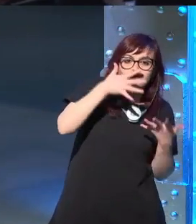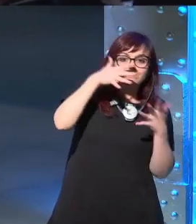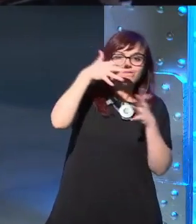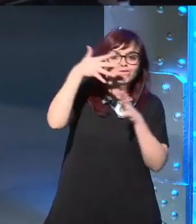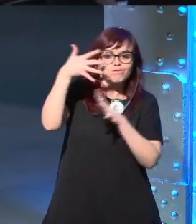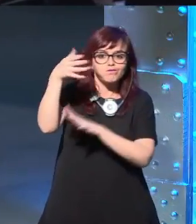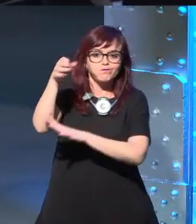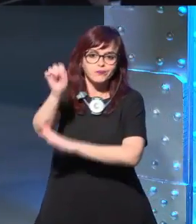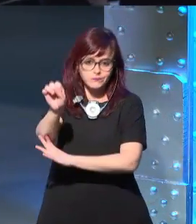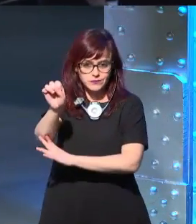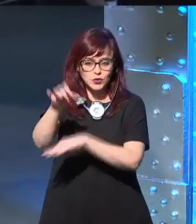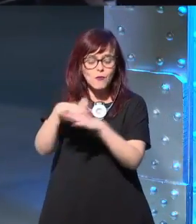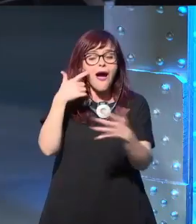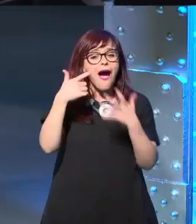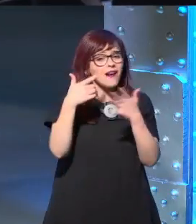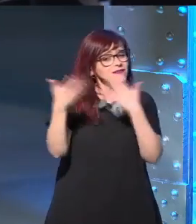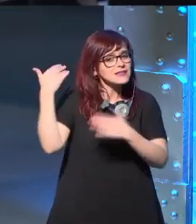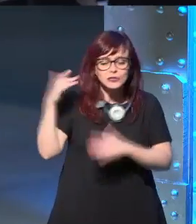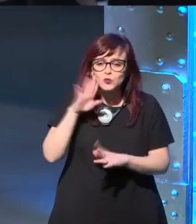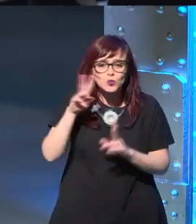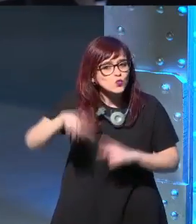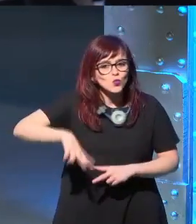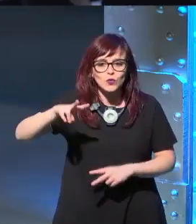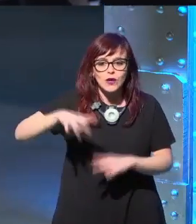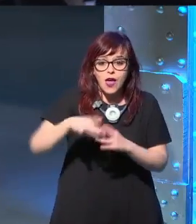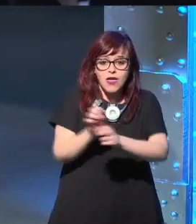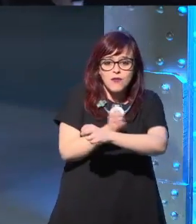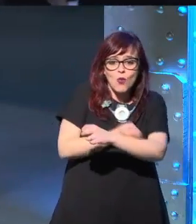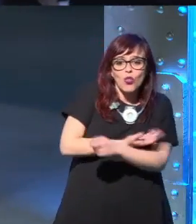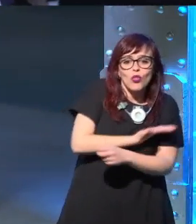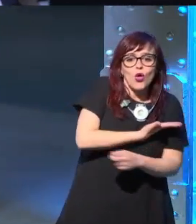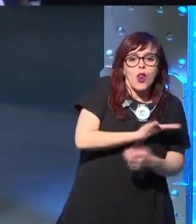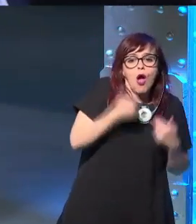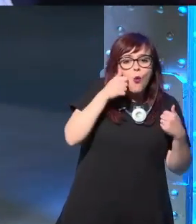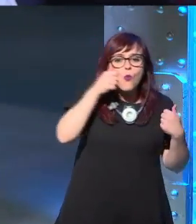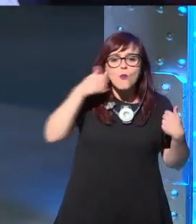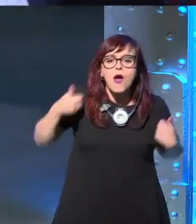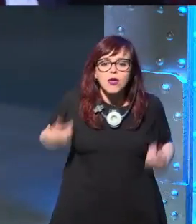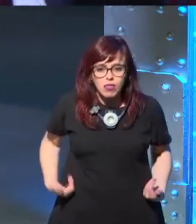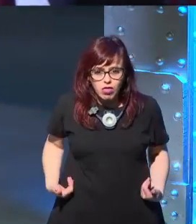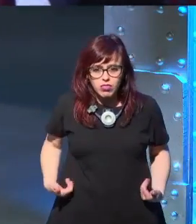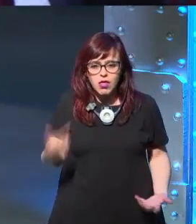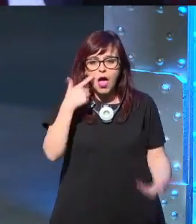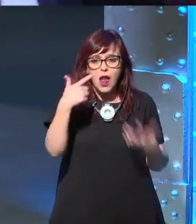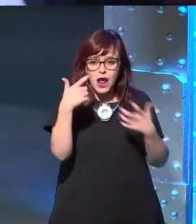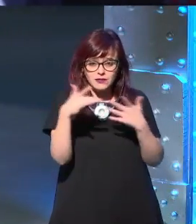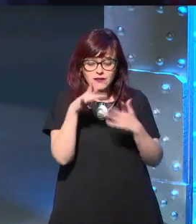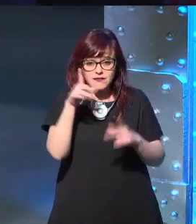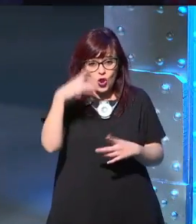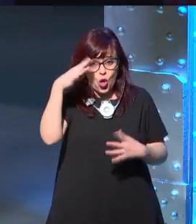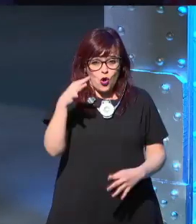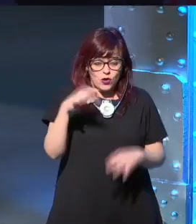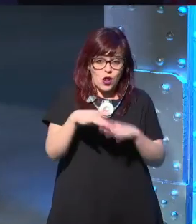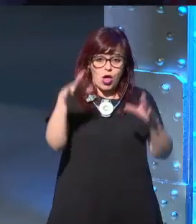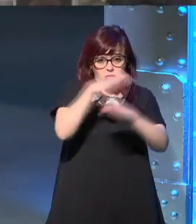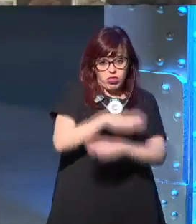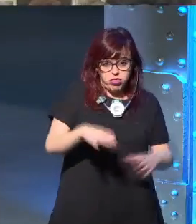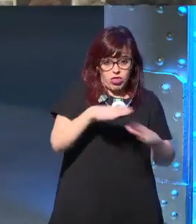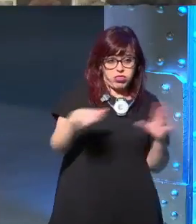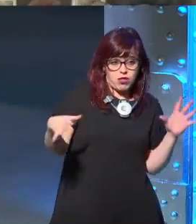who connects emotion, humanities, art, and of course science. And then there's the